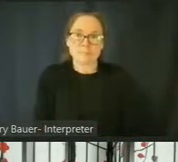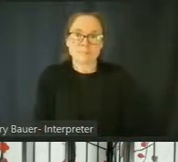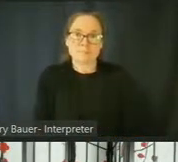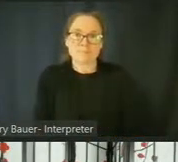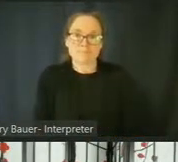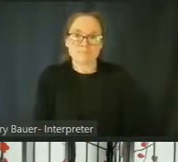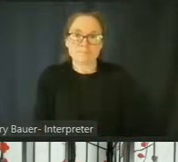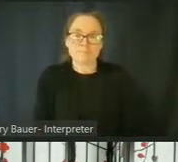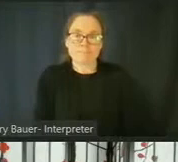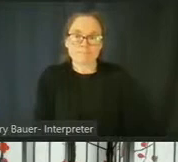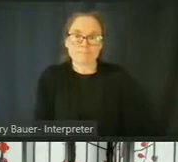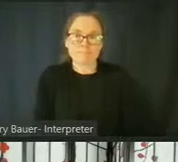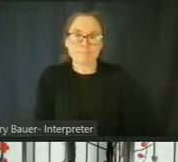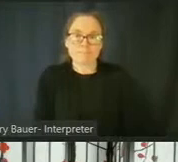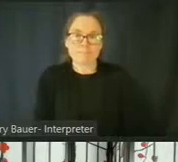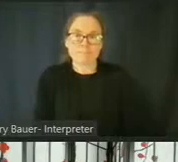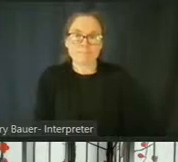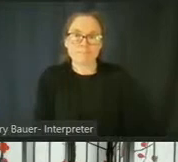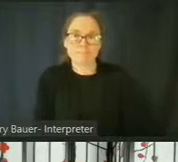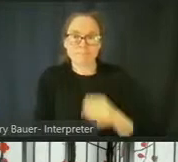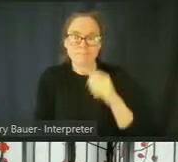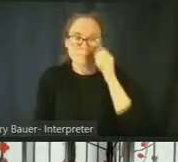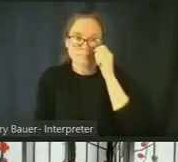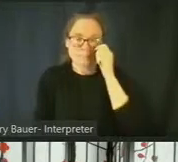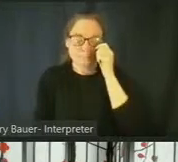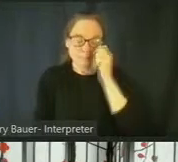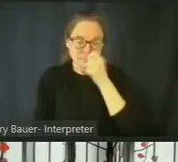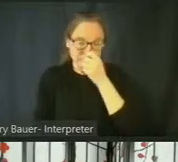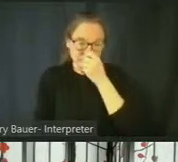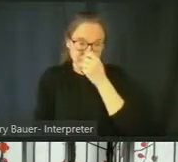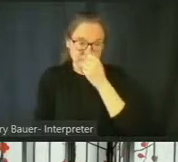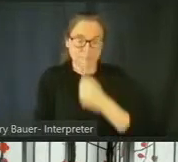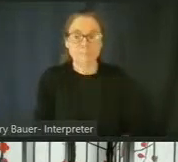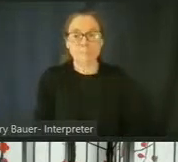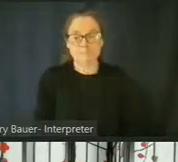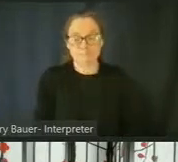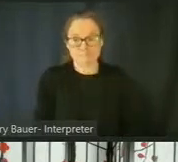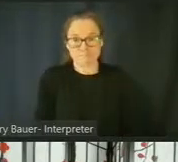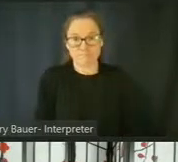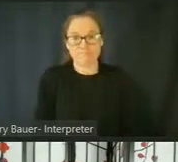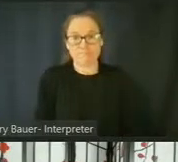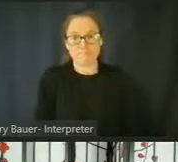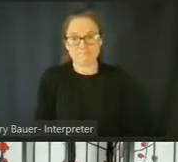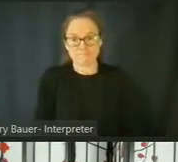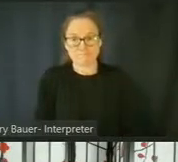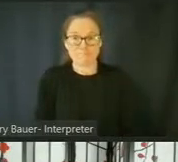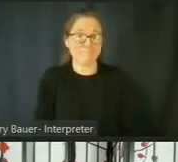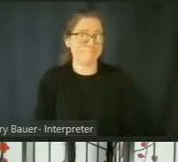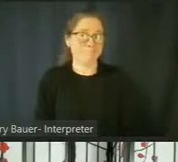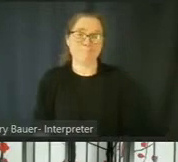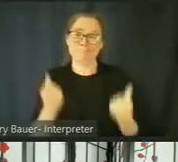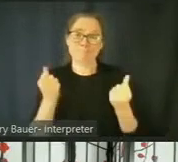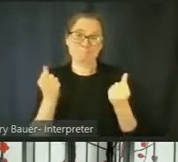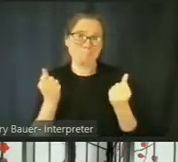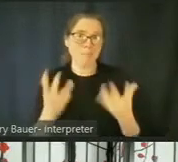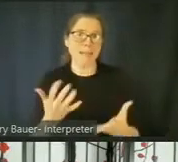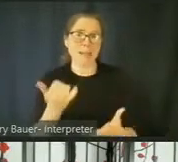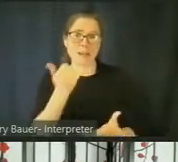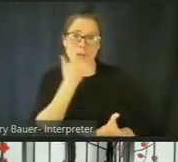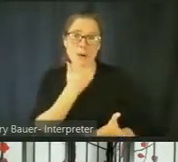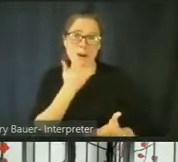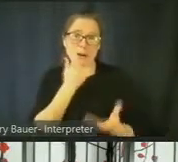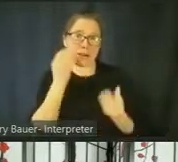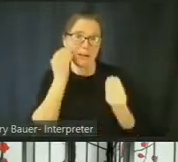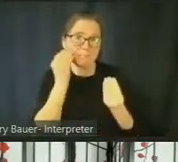more information around that myth? I'll say there's definitely tons and tons of myth. And one